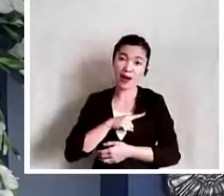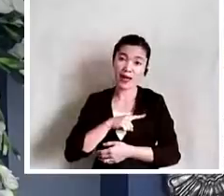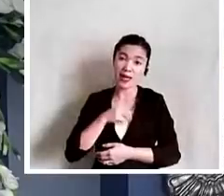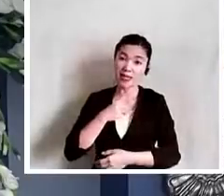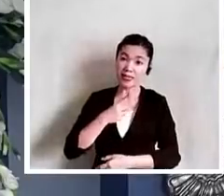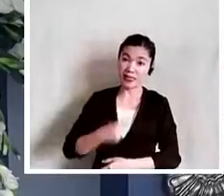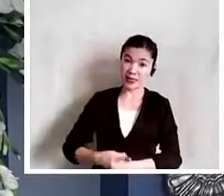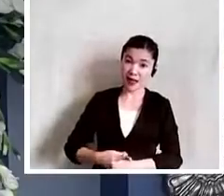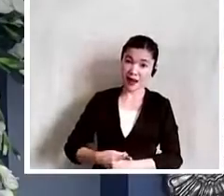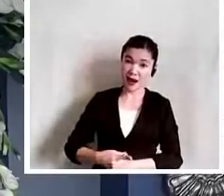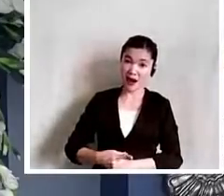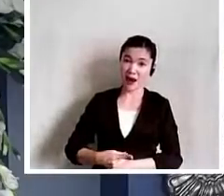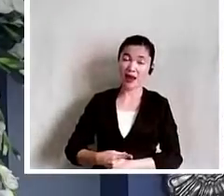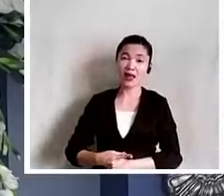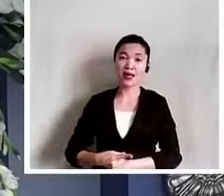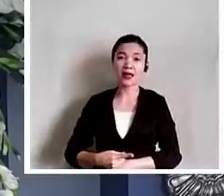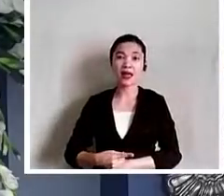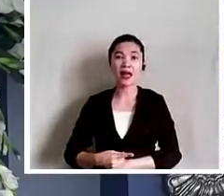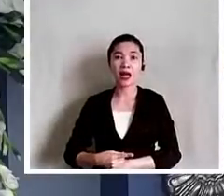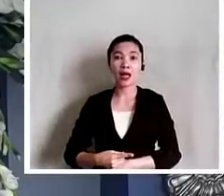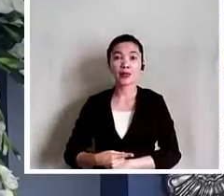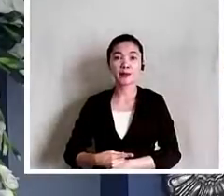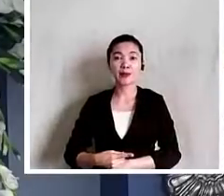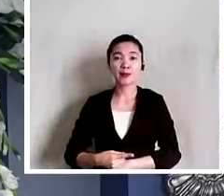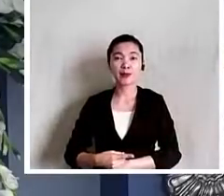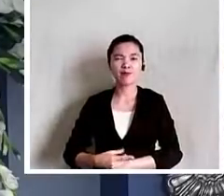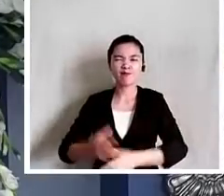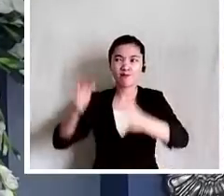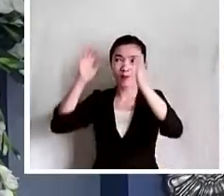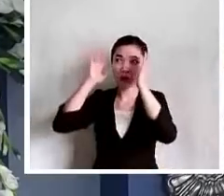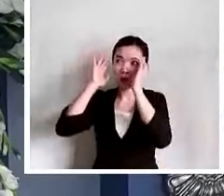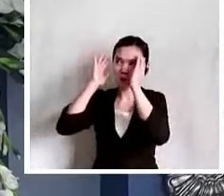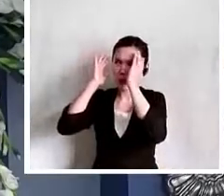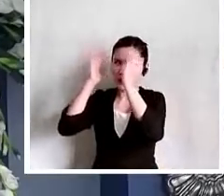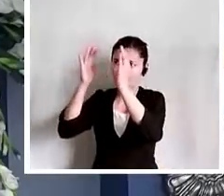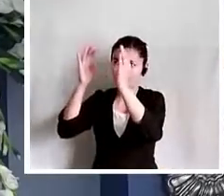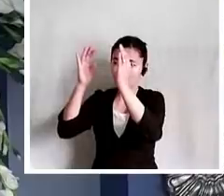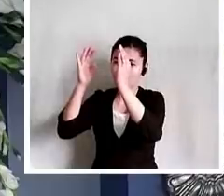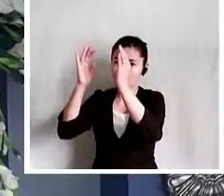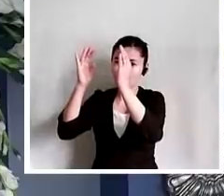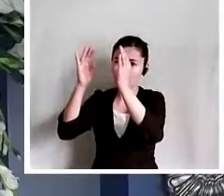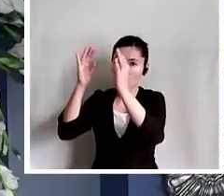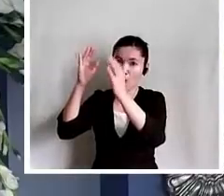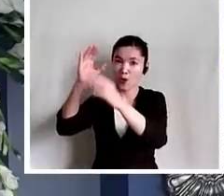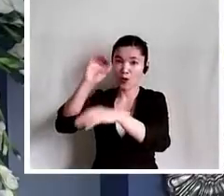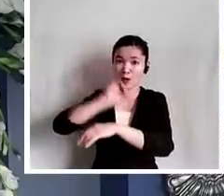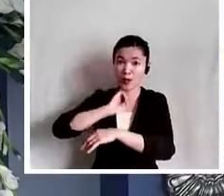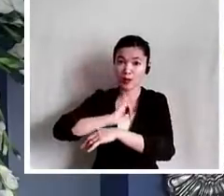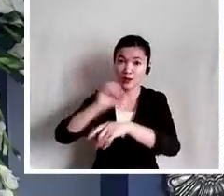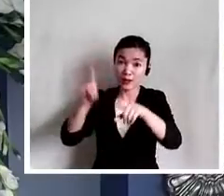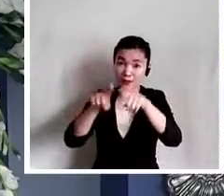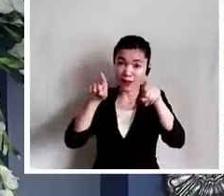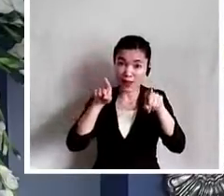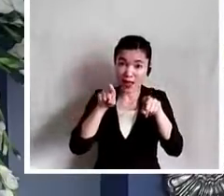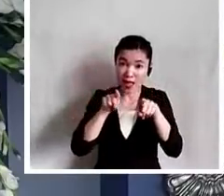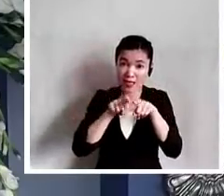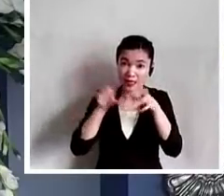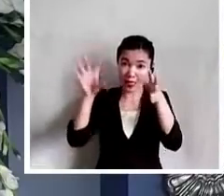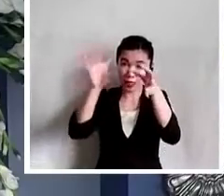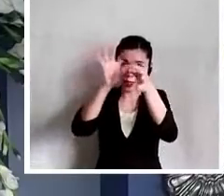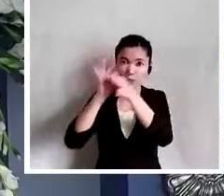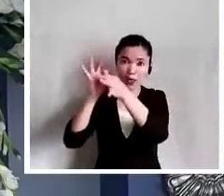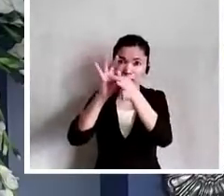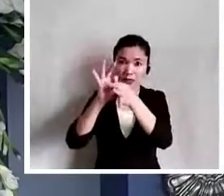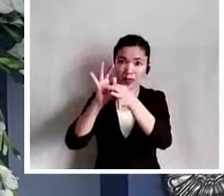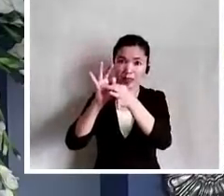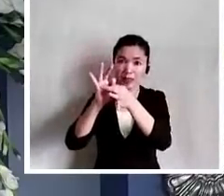nga itong desire should focus on ourselves being united with God